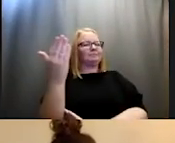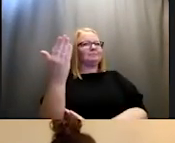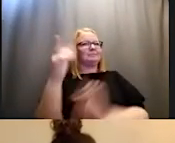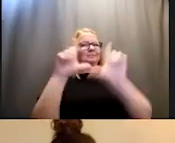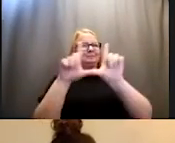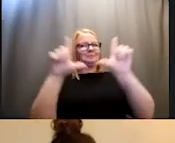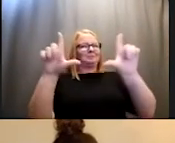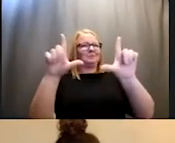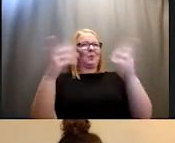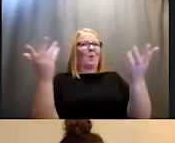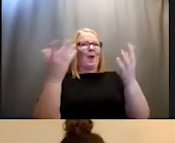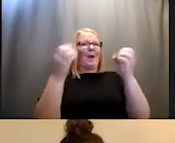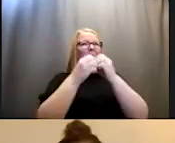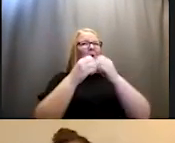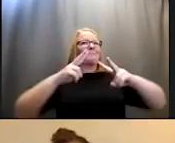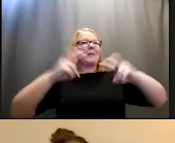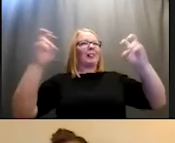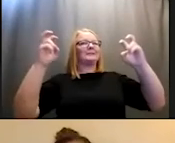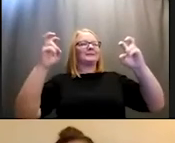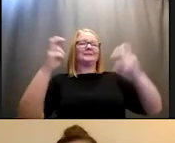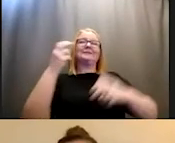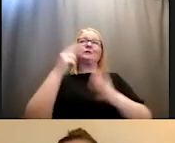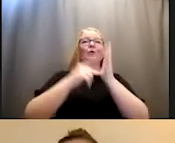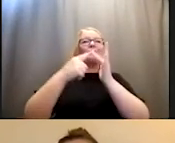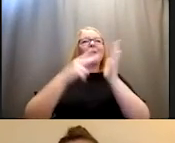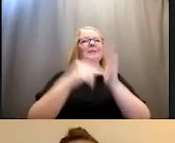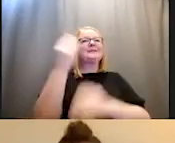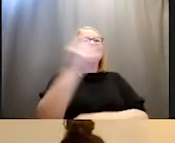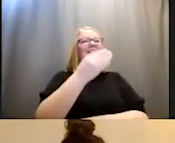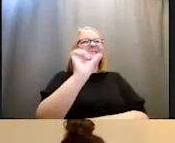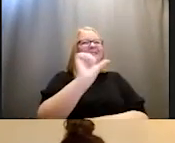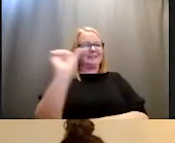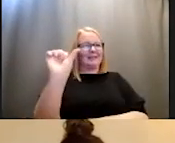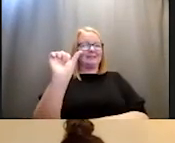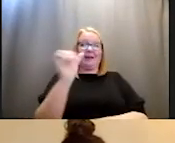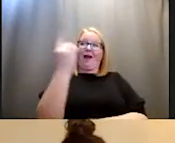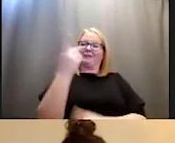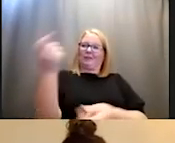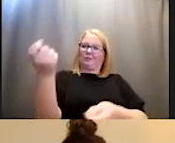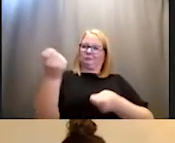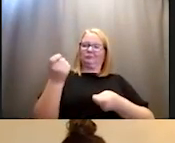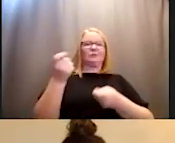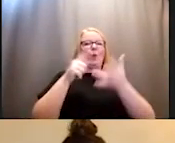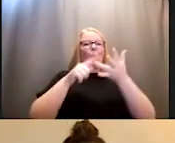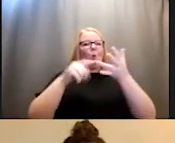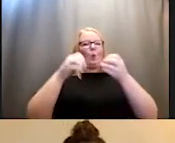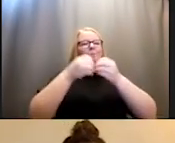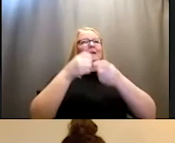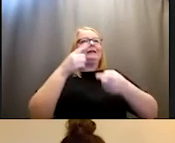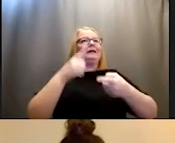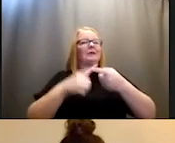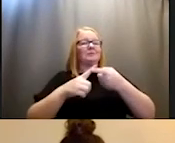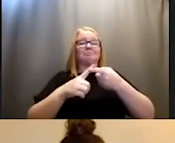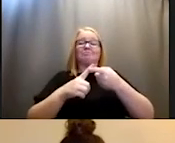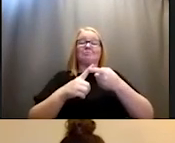in Buckingham Palace in November 1966 when Mary Quant received her OBE from the Queen. And this was just 7 months